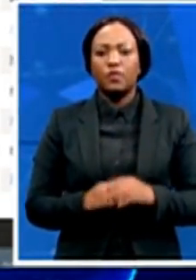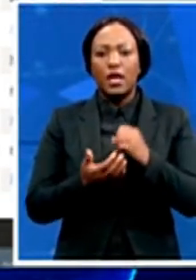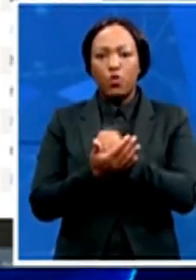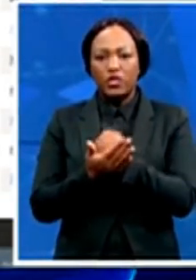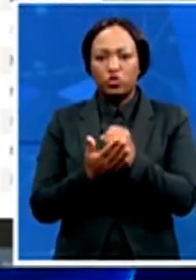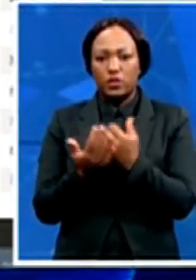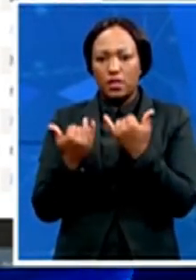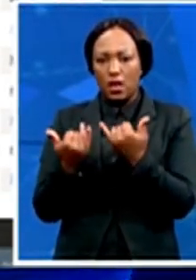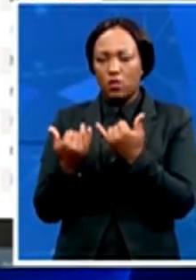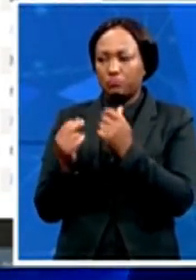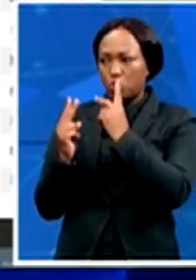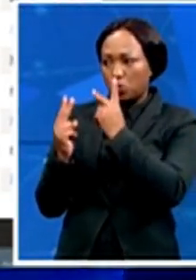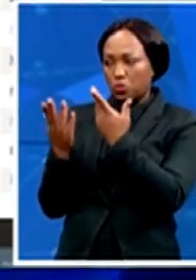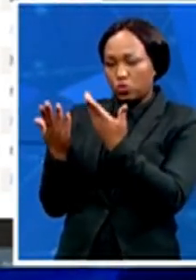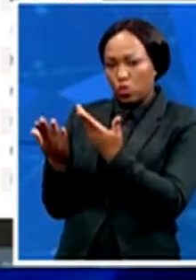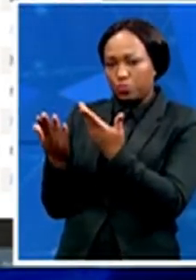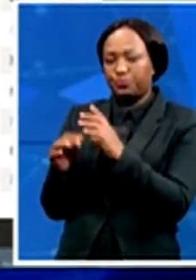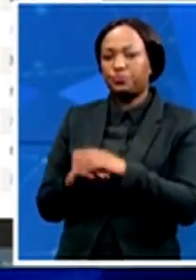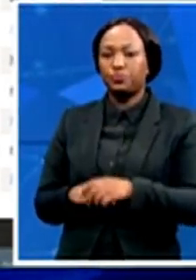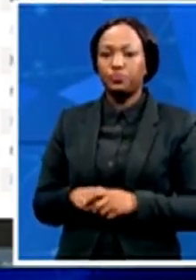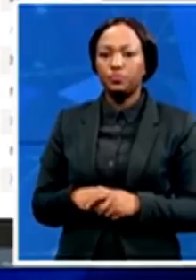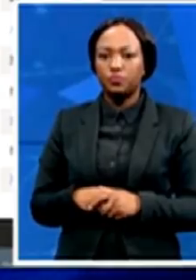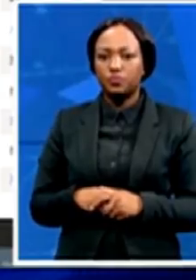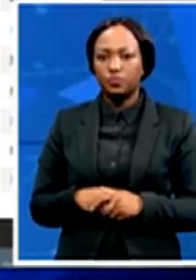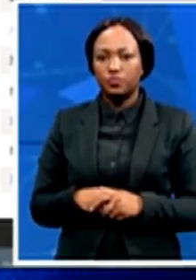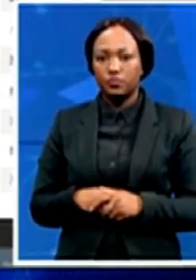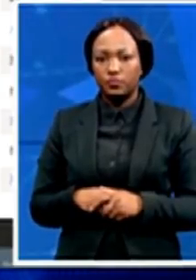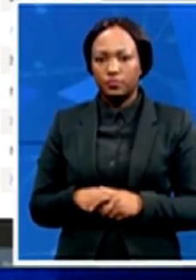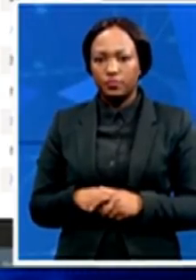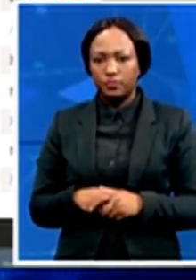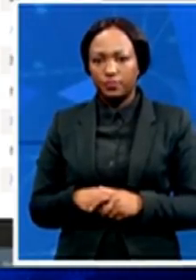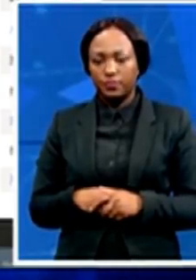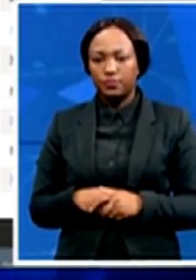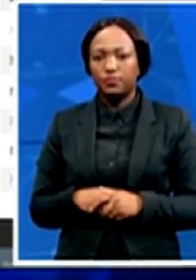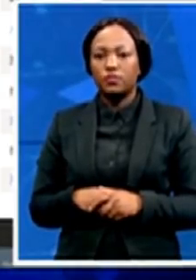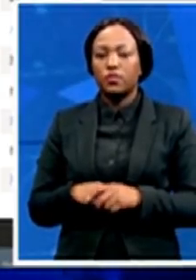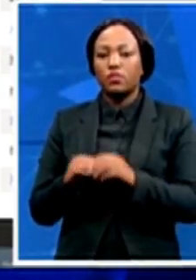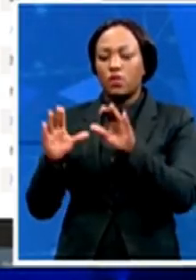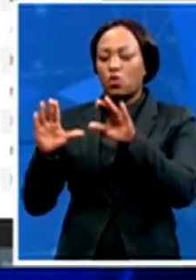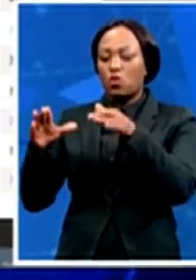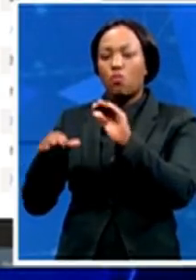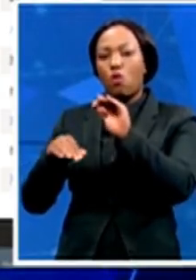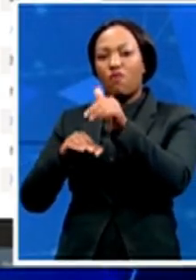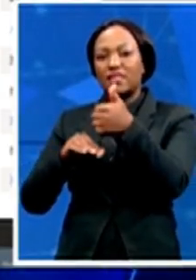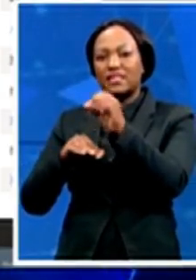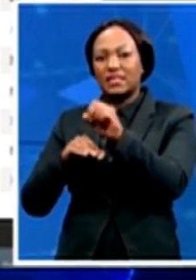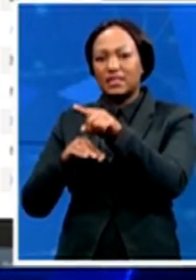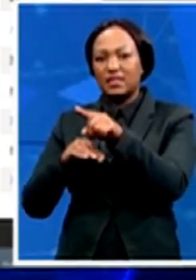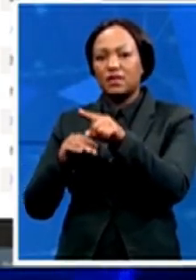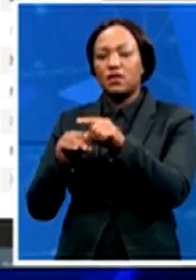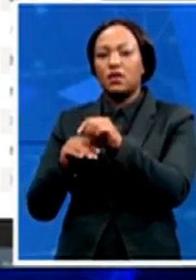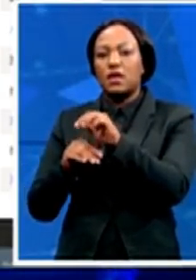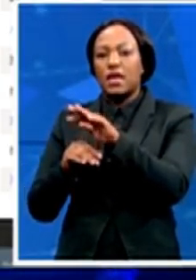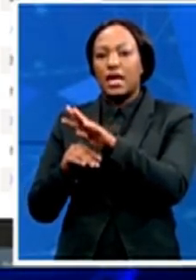and that is, if you look at over 60s, Overberg, 91.9% of everybody over the age of